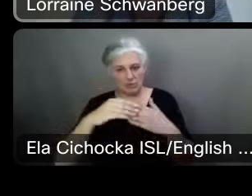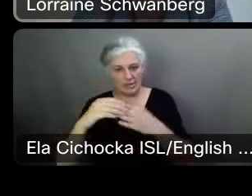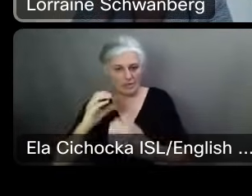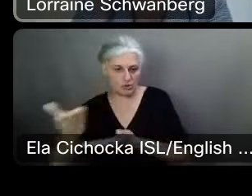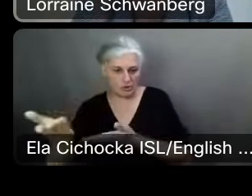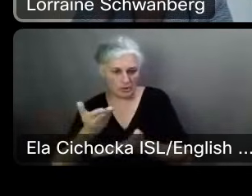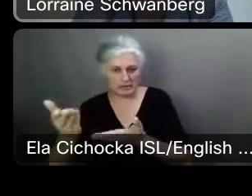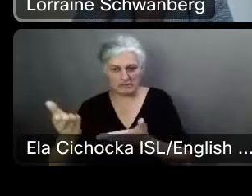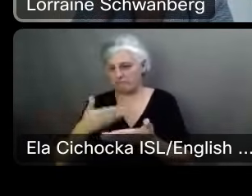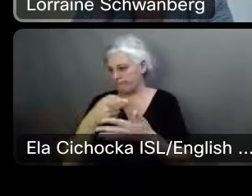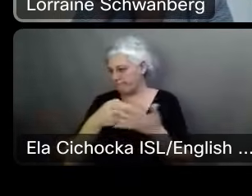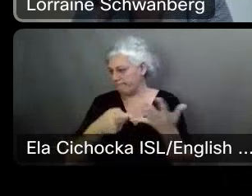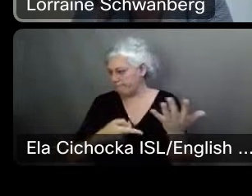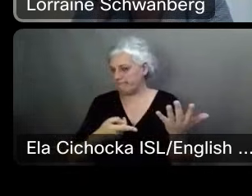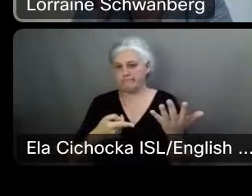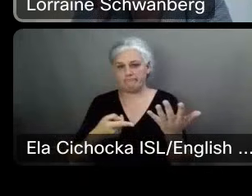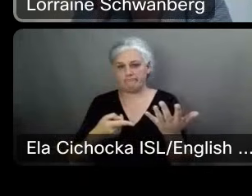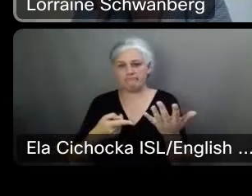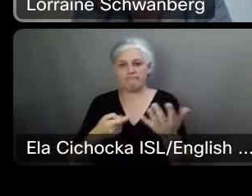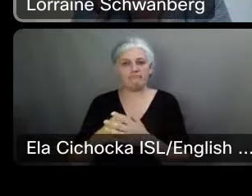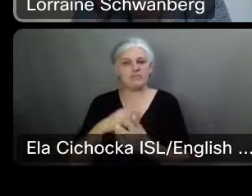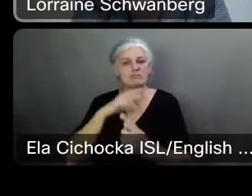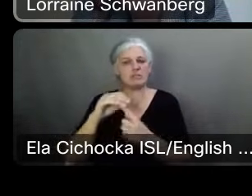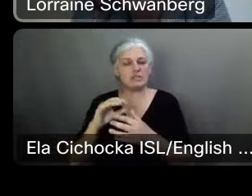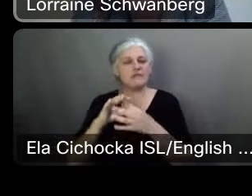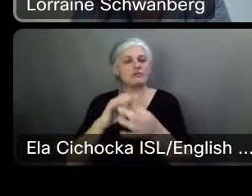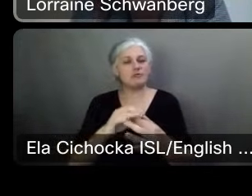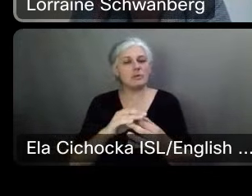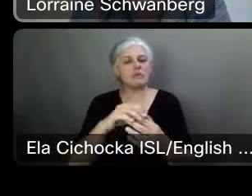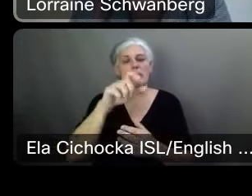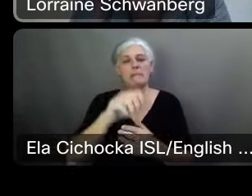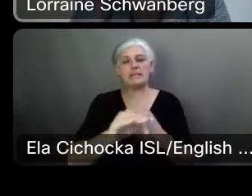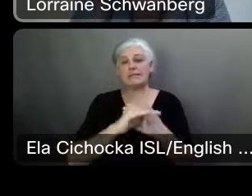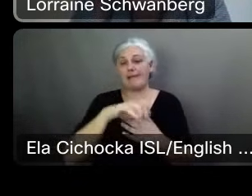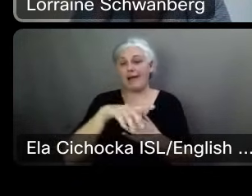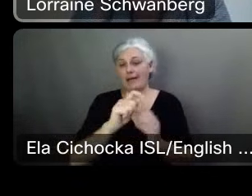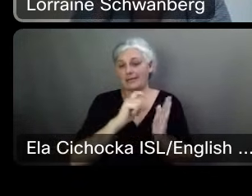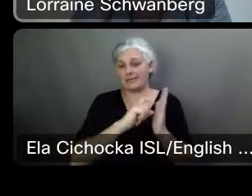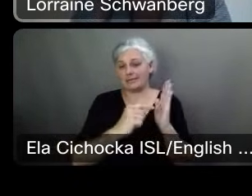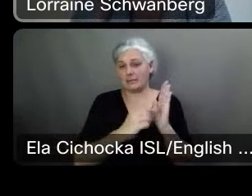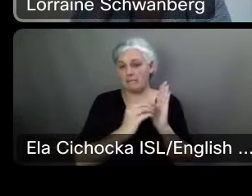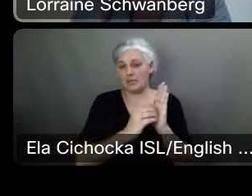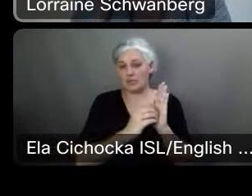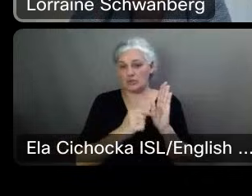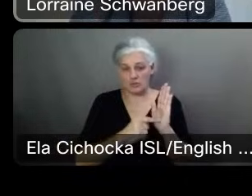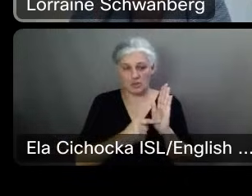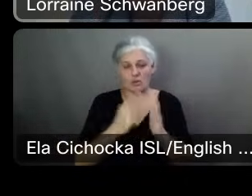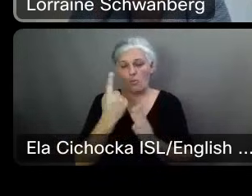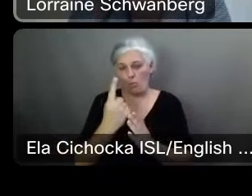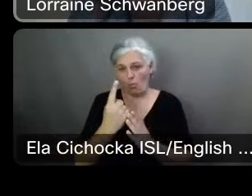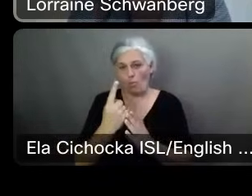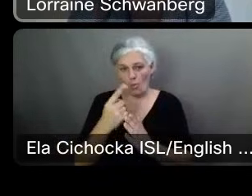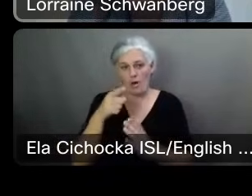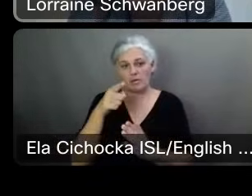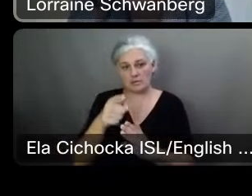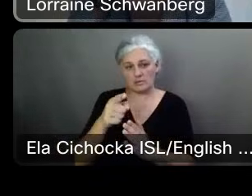consultant, specifically referencing the Patient Safety Act as well. It might be for one of the Category 2 incidents, it